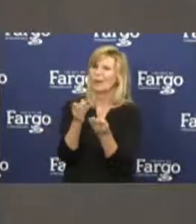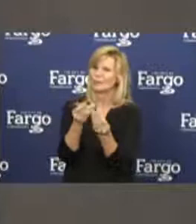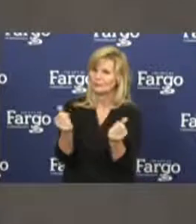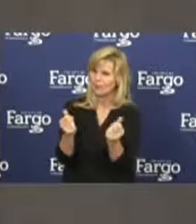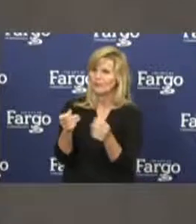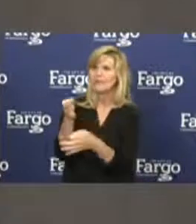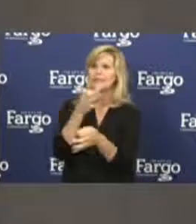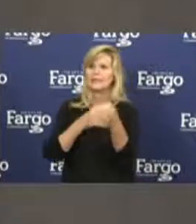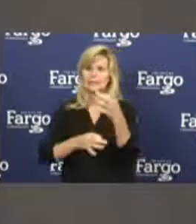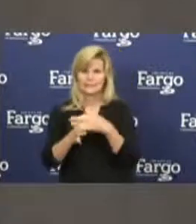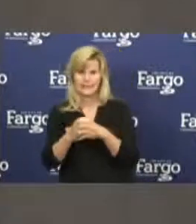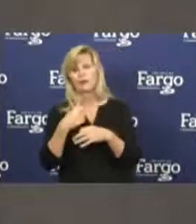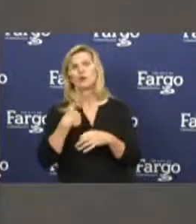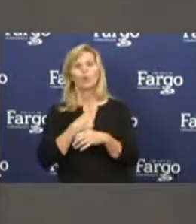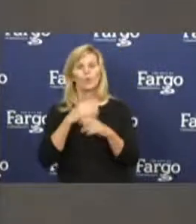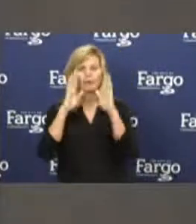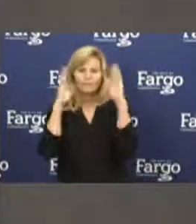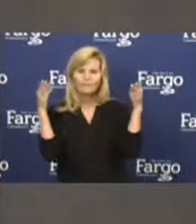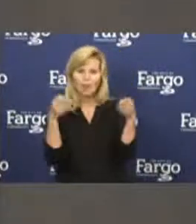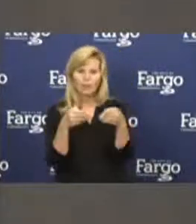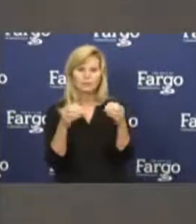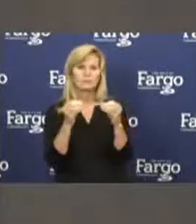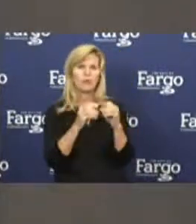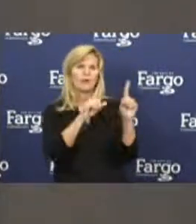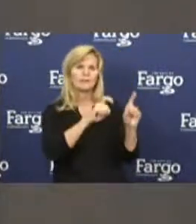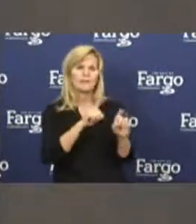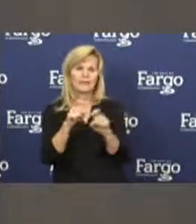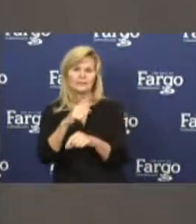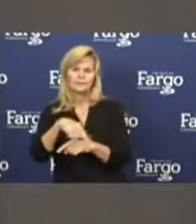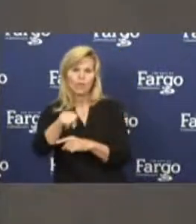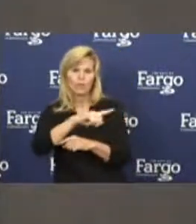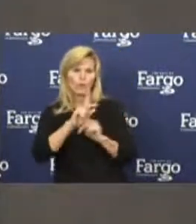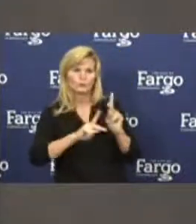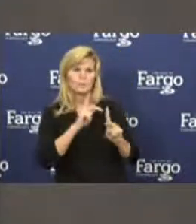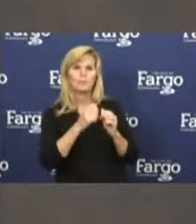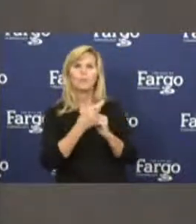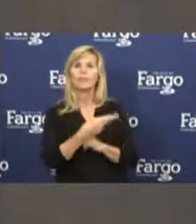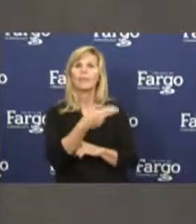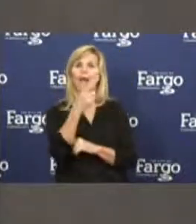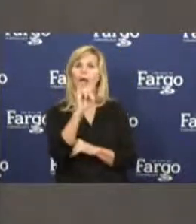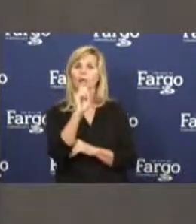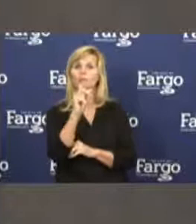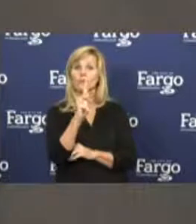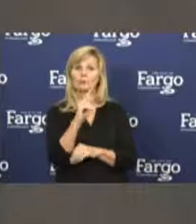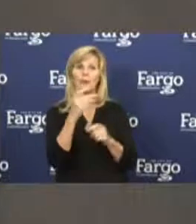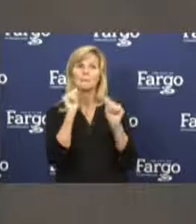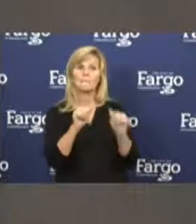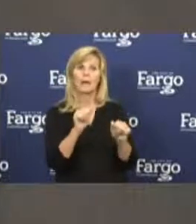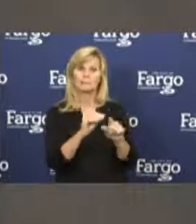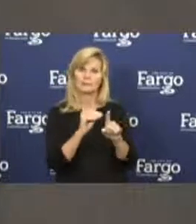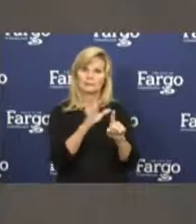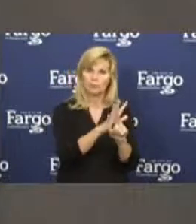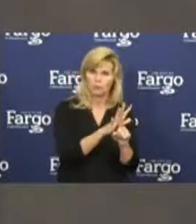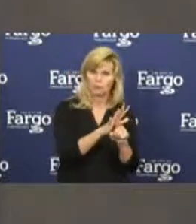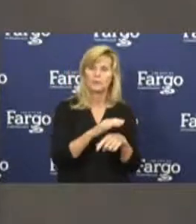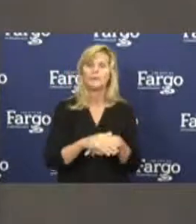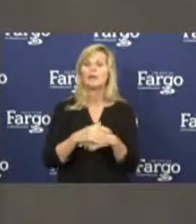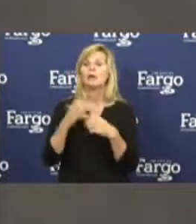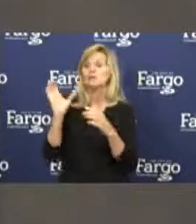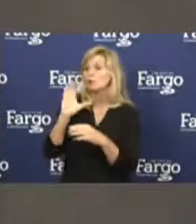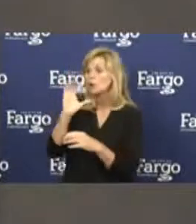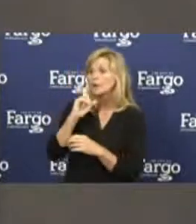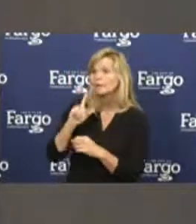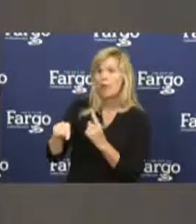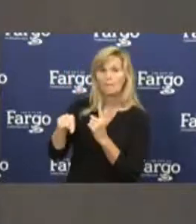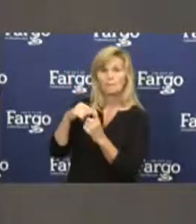instead chose to prioritize our testing resources for those groups at higher risk of exposure. Our goal of finding positive cases, along